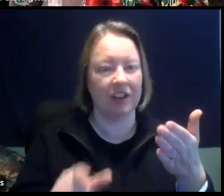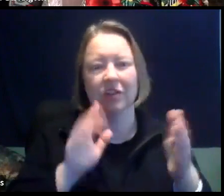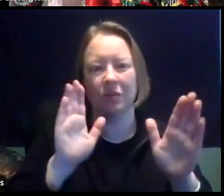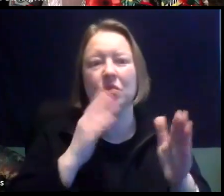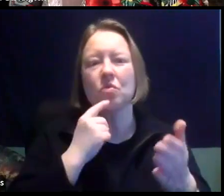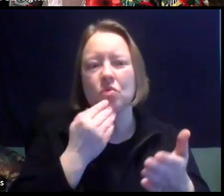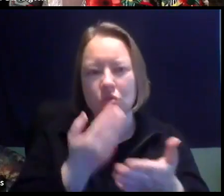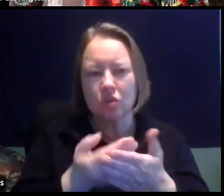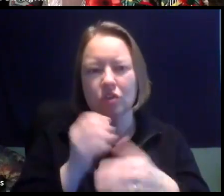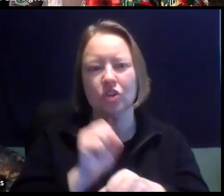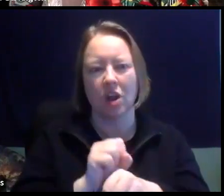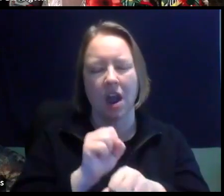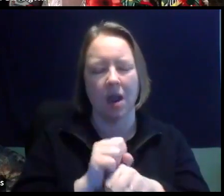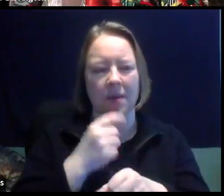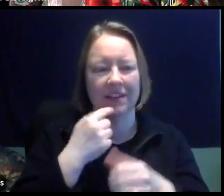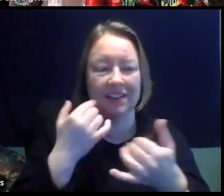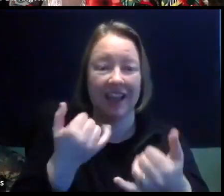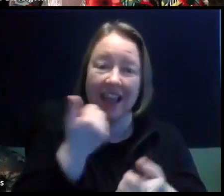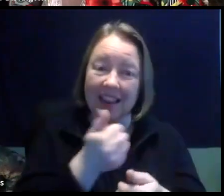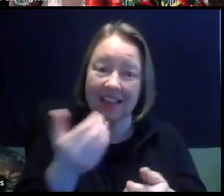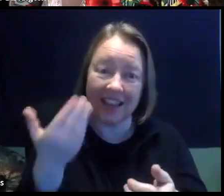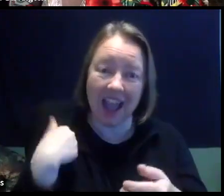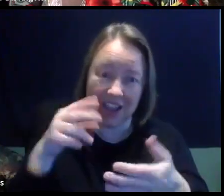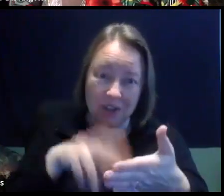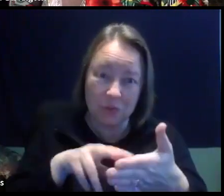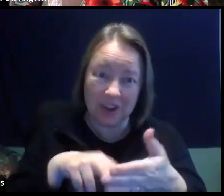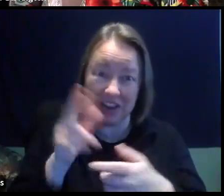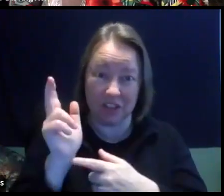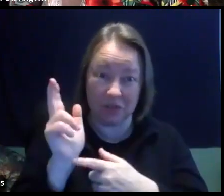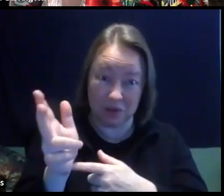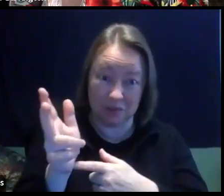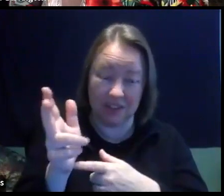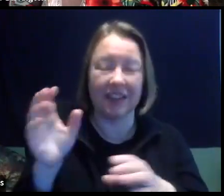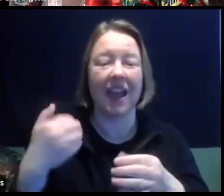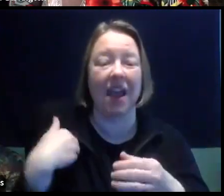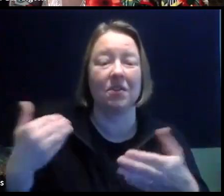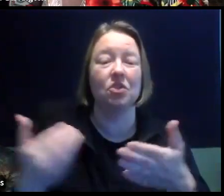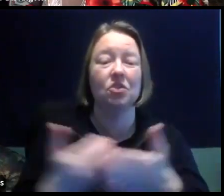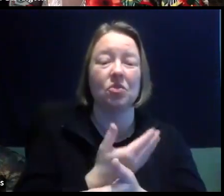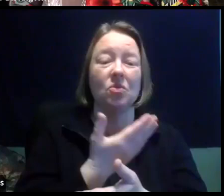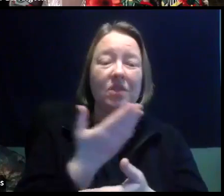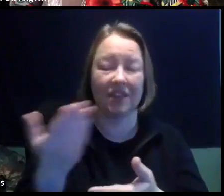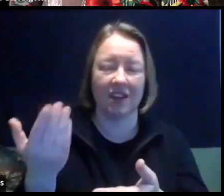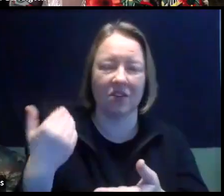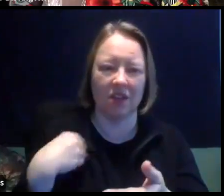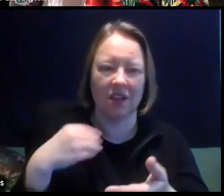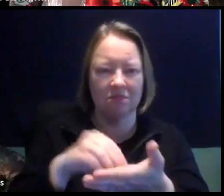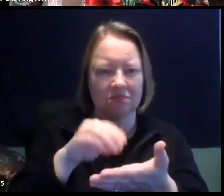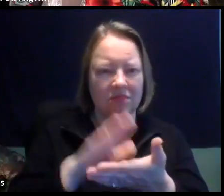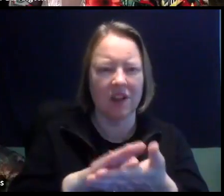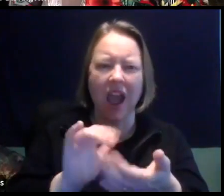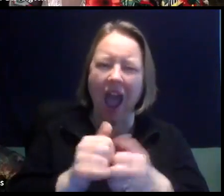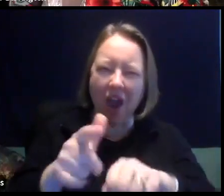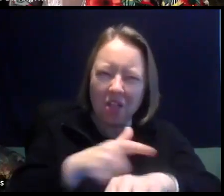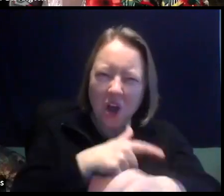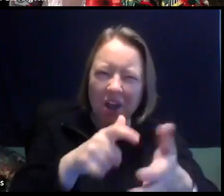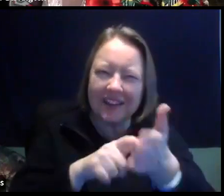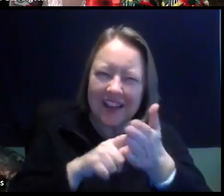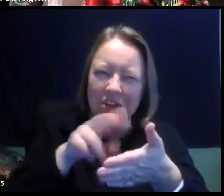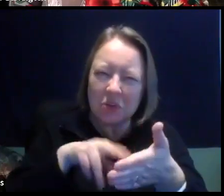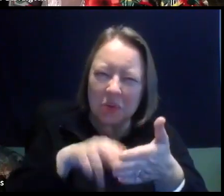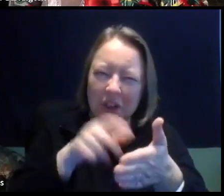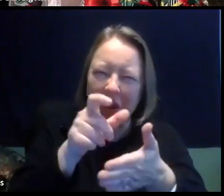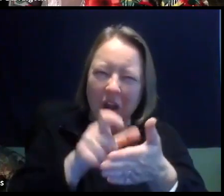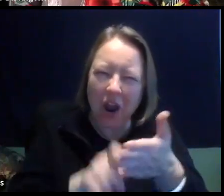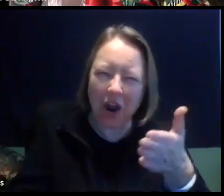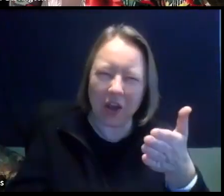fan these days of anything I can read in 3 minutes. They're doing this new thing where they're putting how long it takes you to read an article. I don't know who